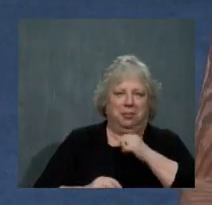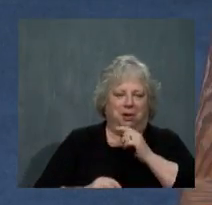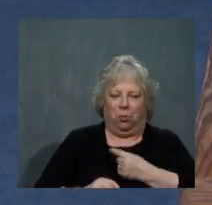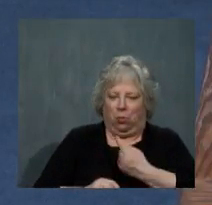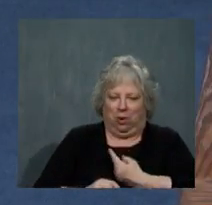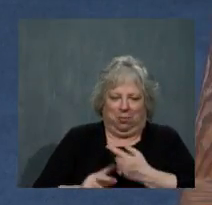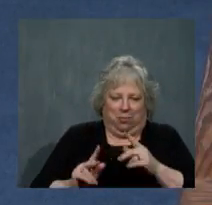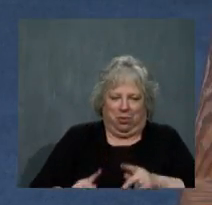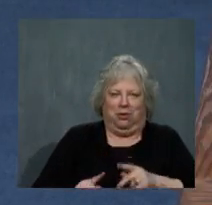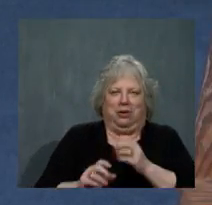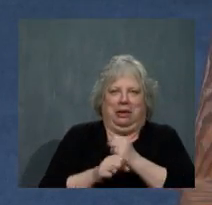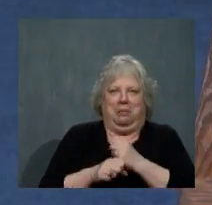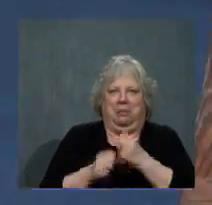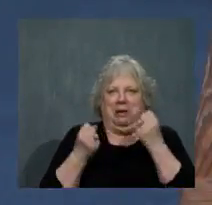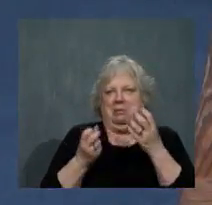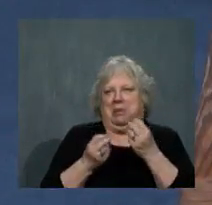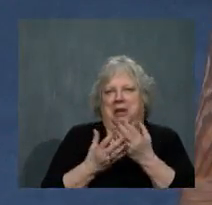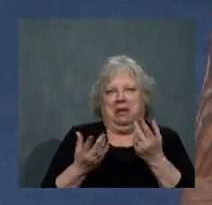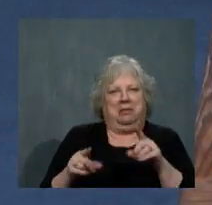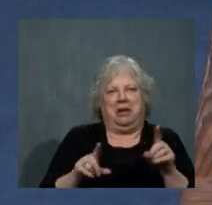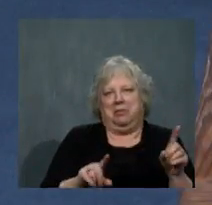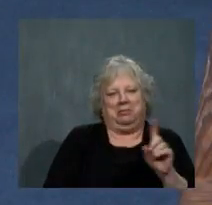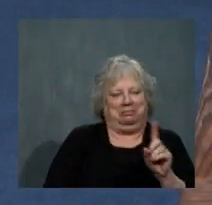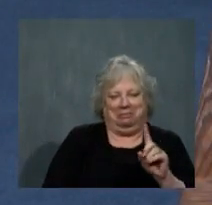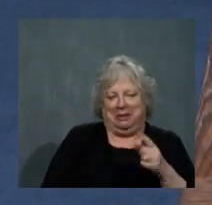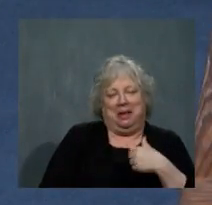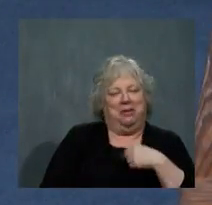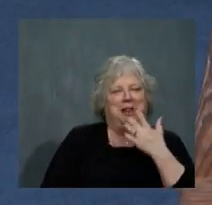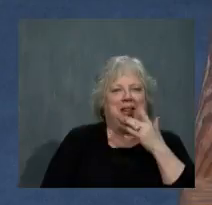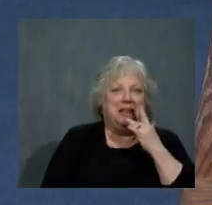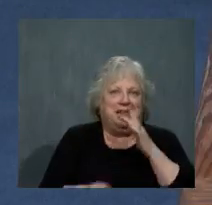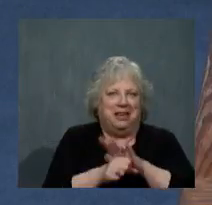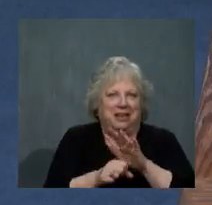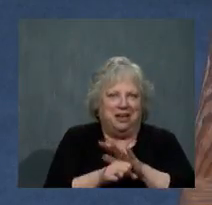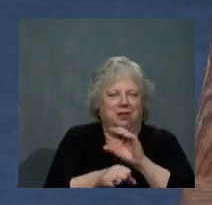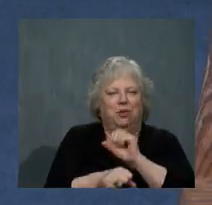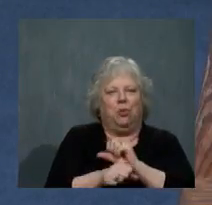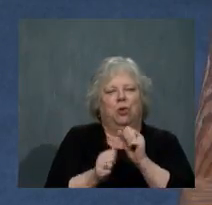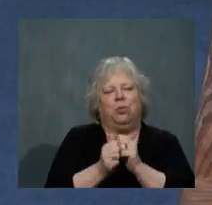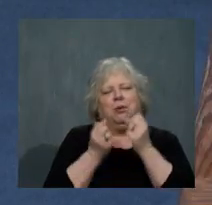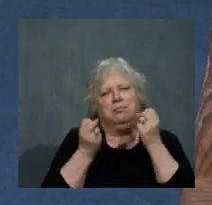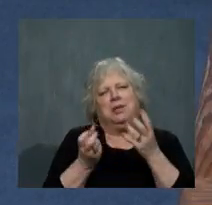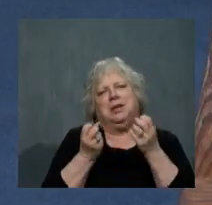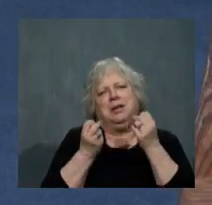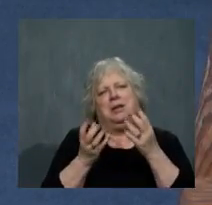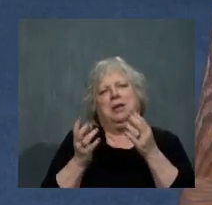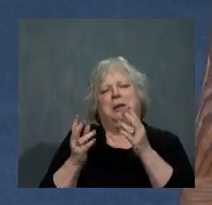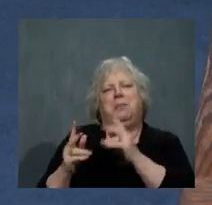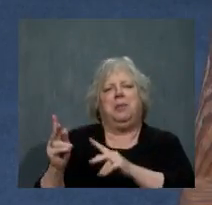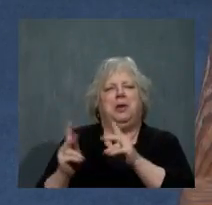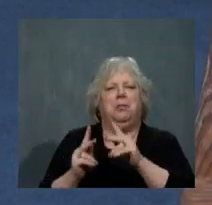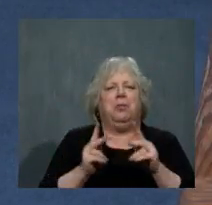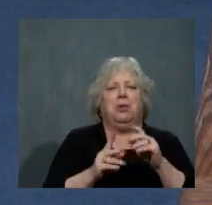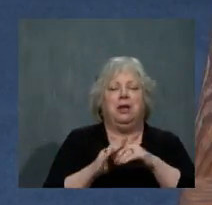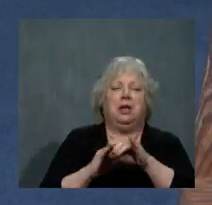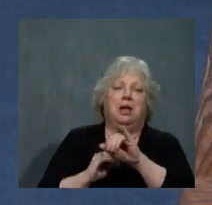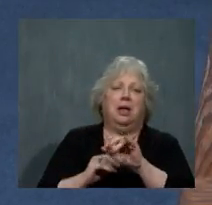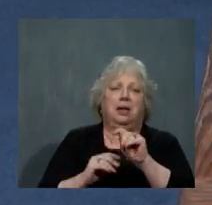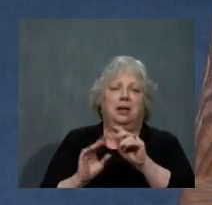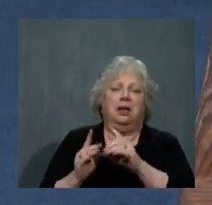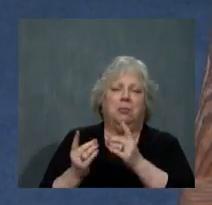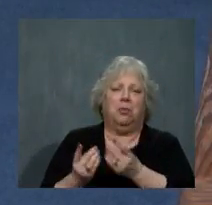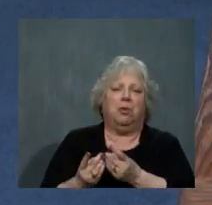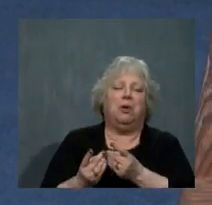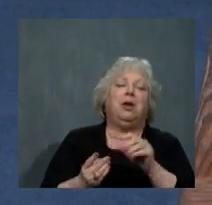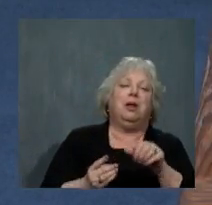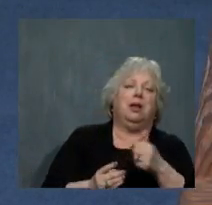person who made a whole bunch of things happen. I always was lucky enough to work with a bunch of individuals, our IT department,